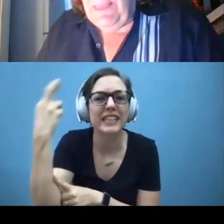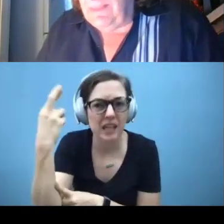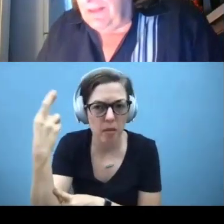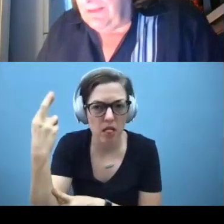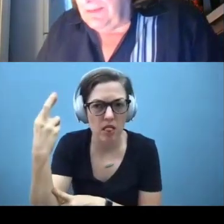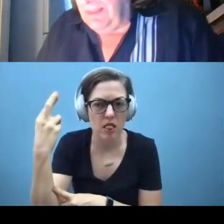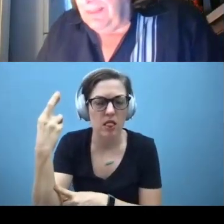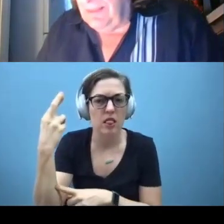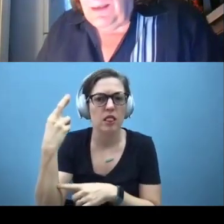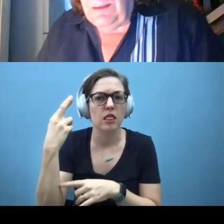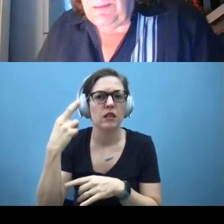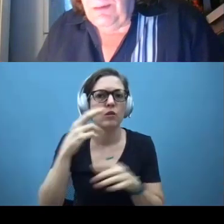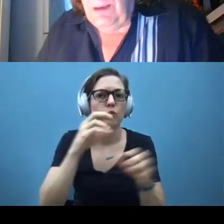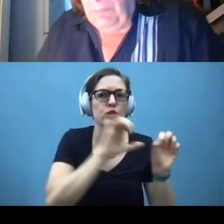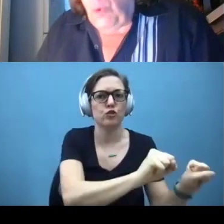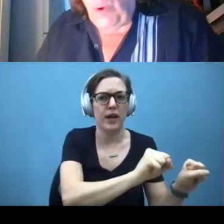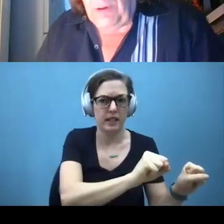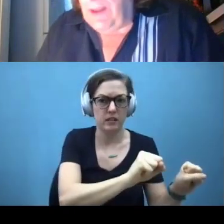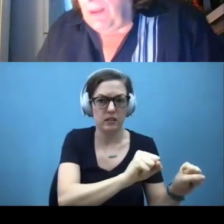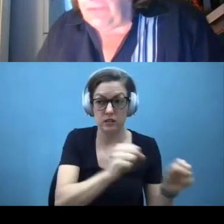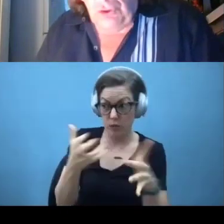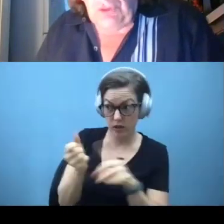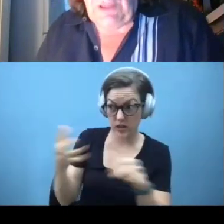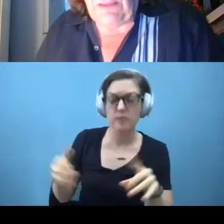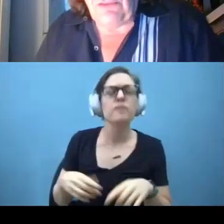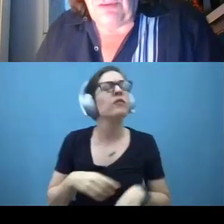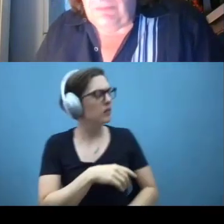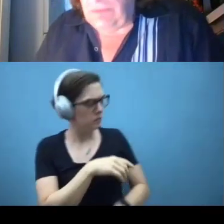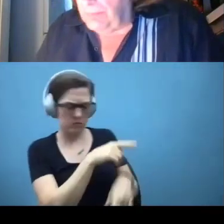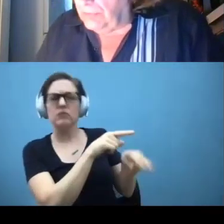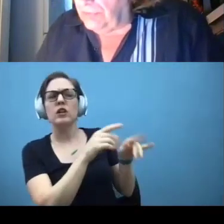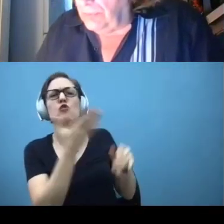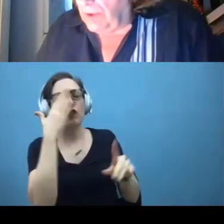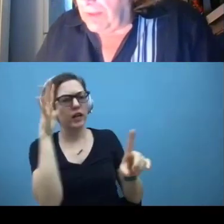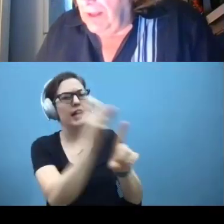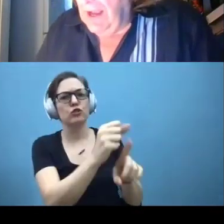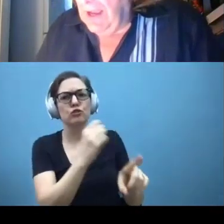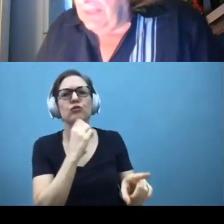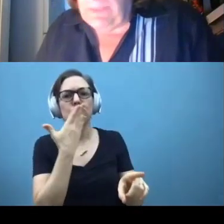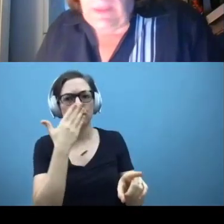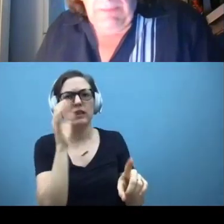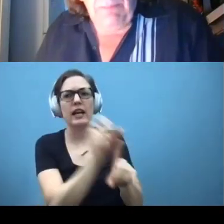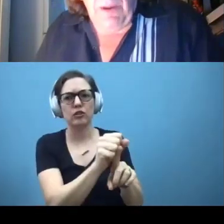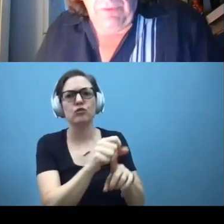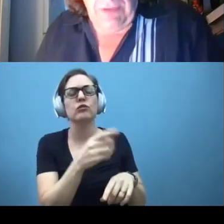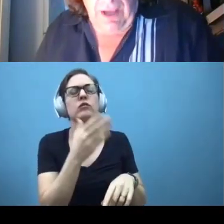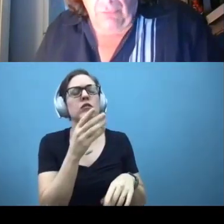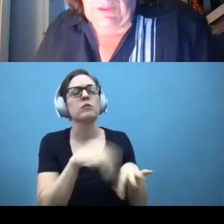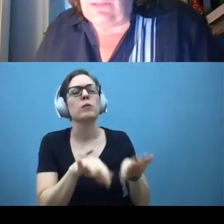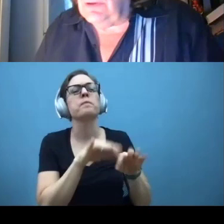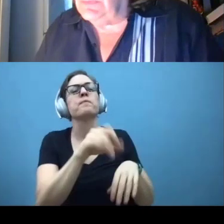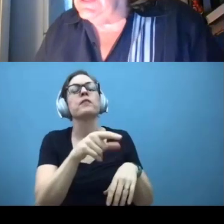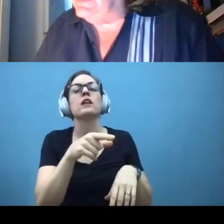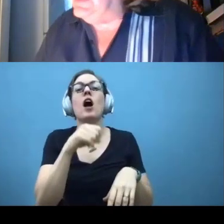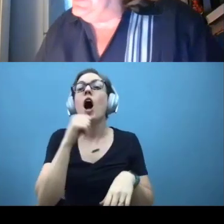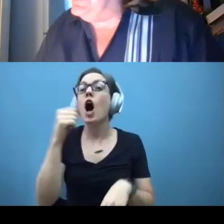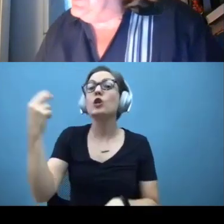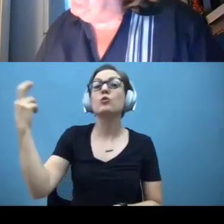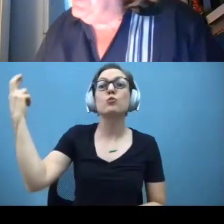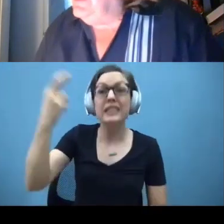I think that's important, and that was a good catch for the person who brought that up. I think what they mean by would say